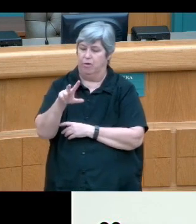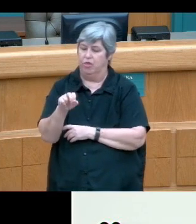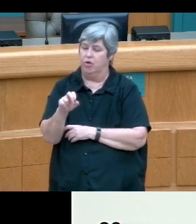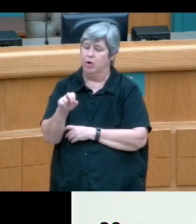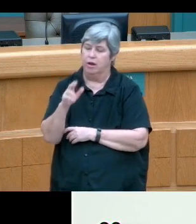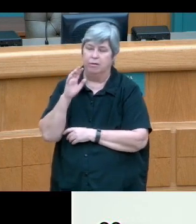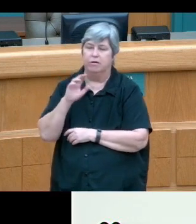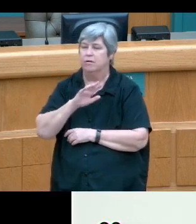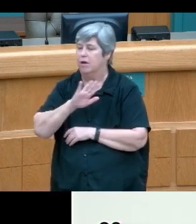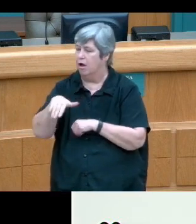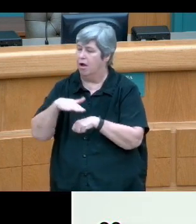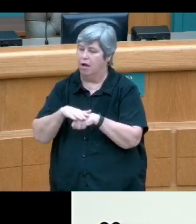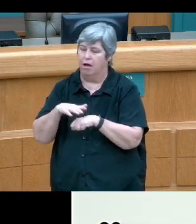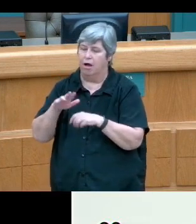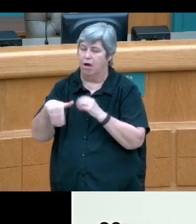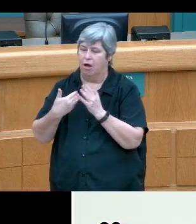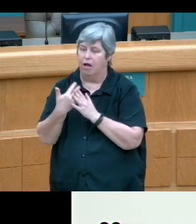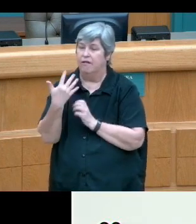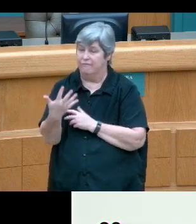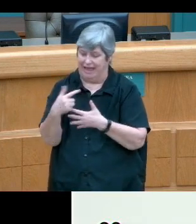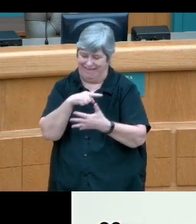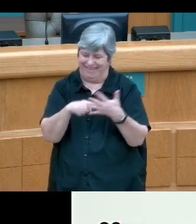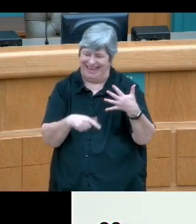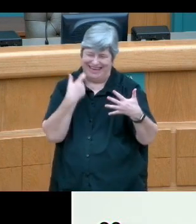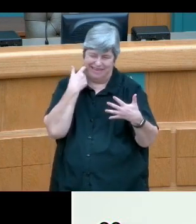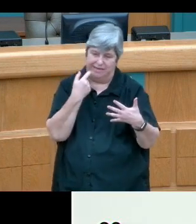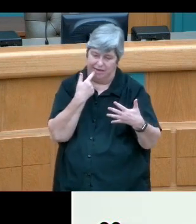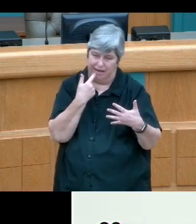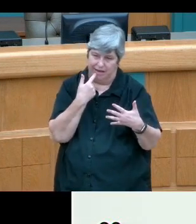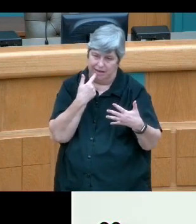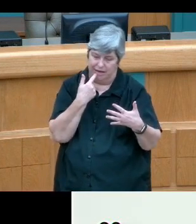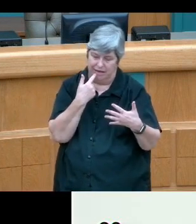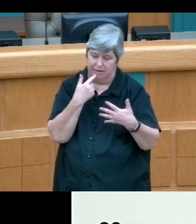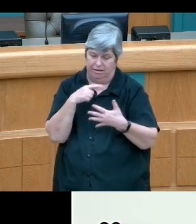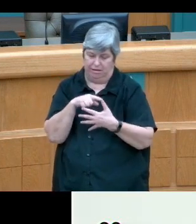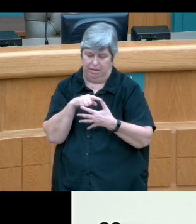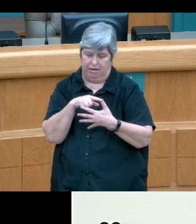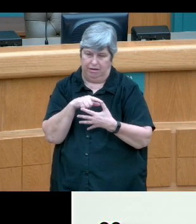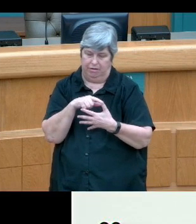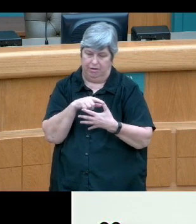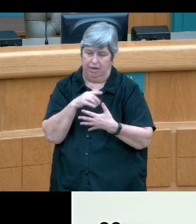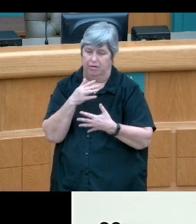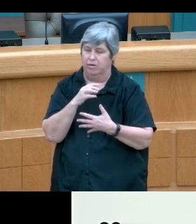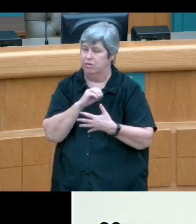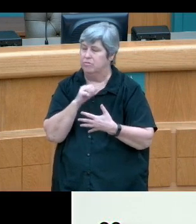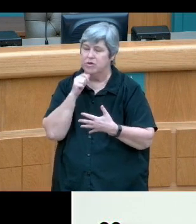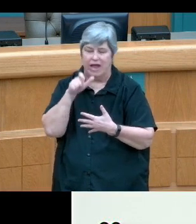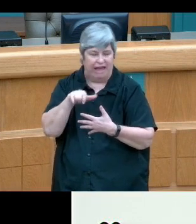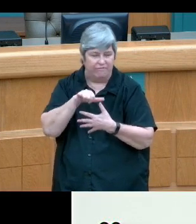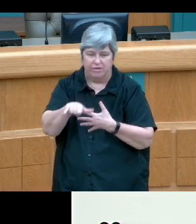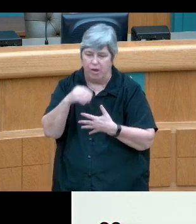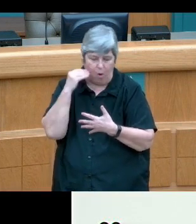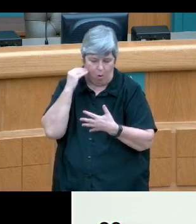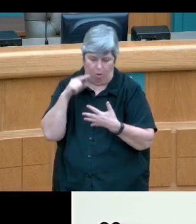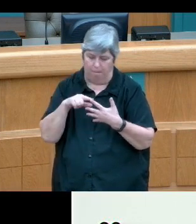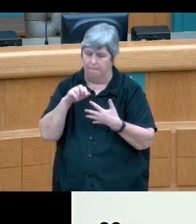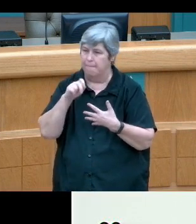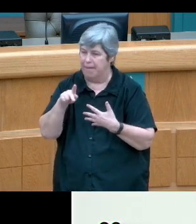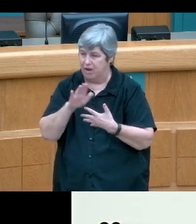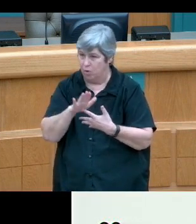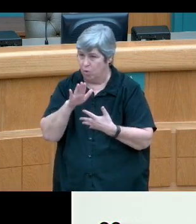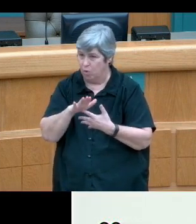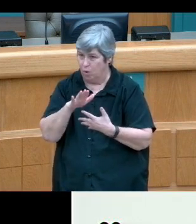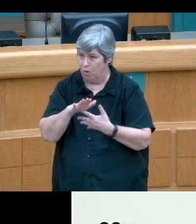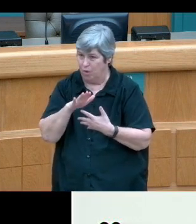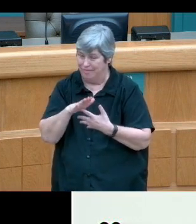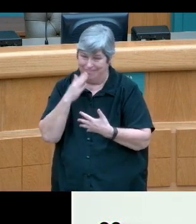would be all 5 that I reviewed on the previous slide. That's ending stay-at-home, everybody goes back to school, which actually we